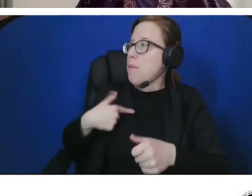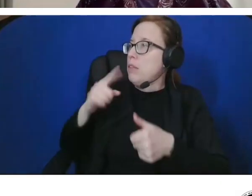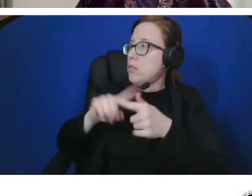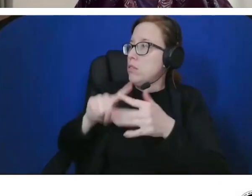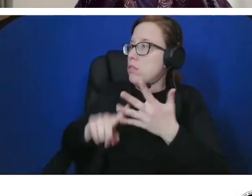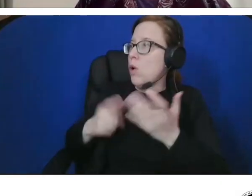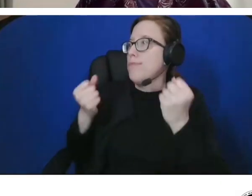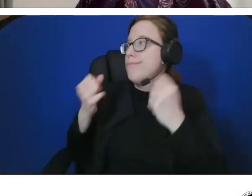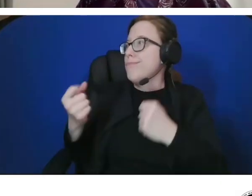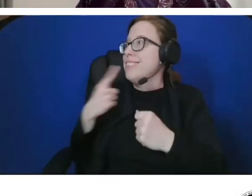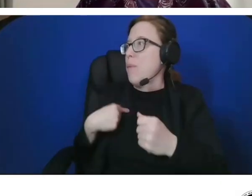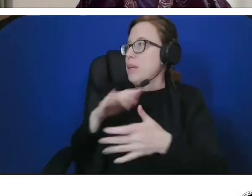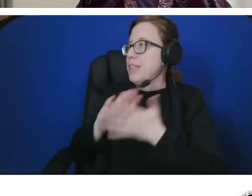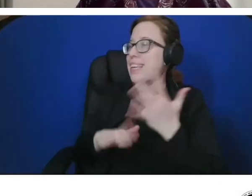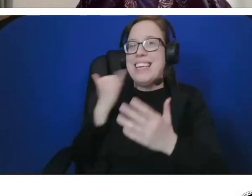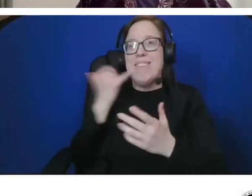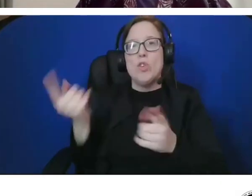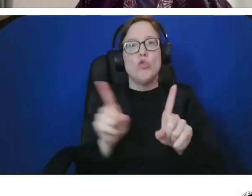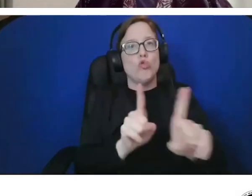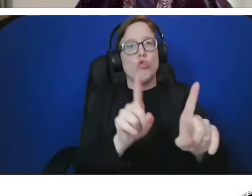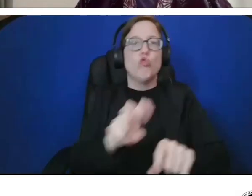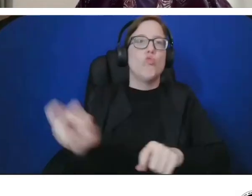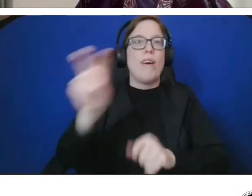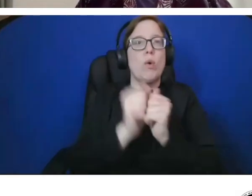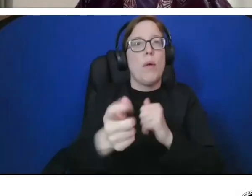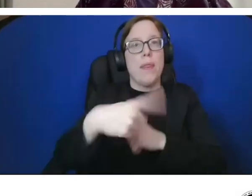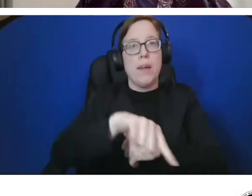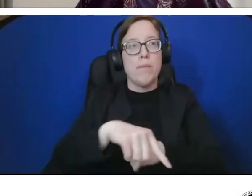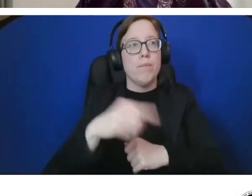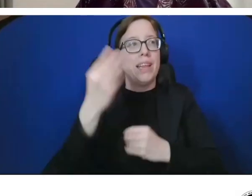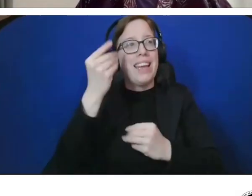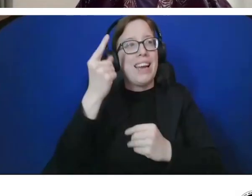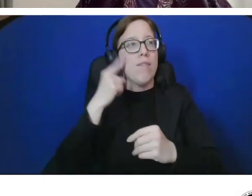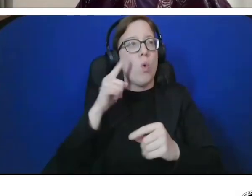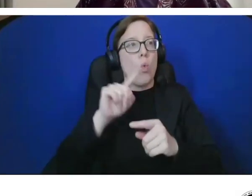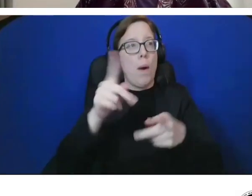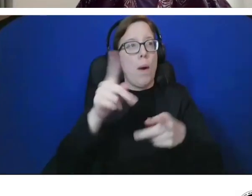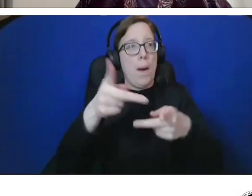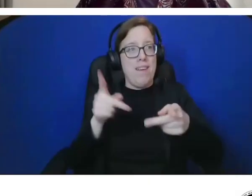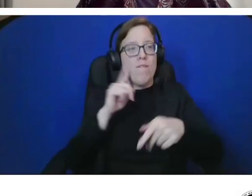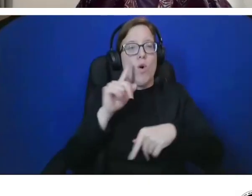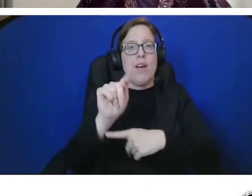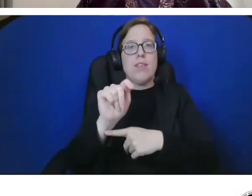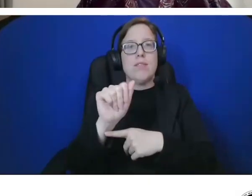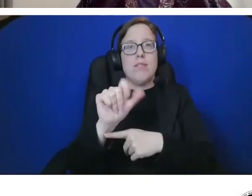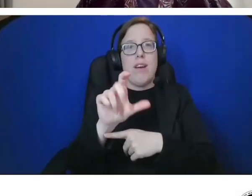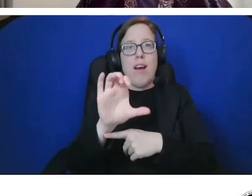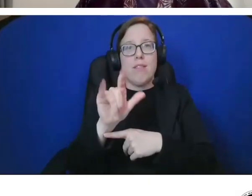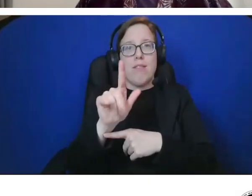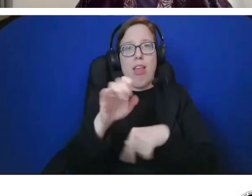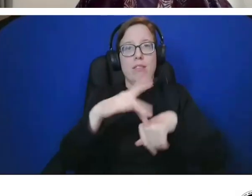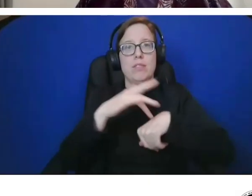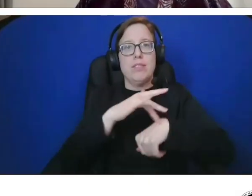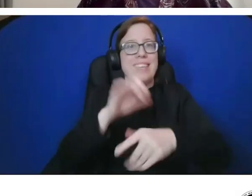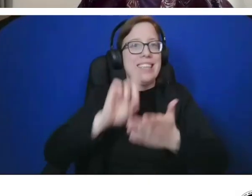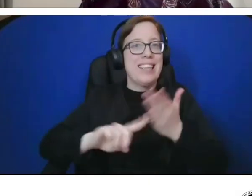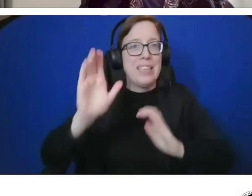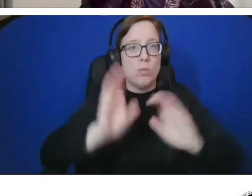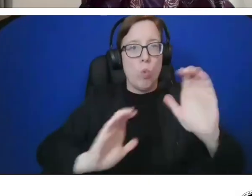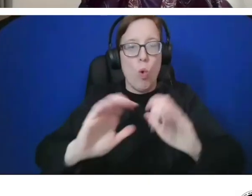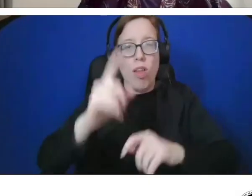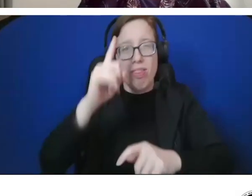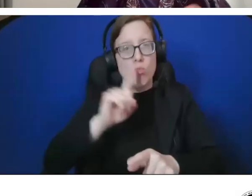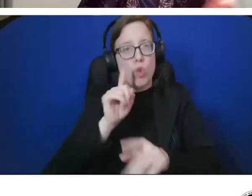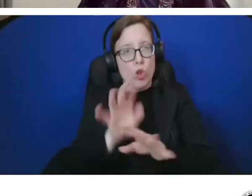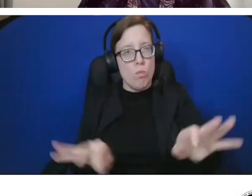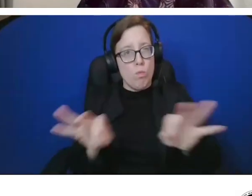descriptions if you're traveling with them. Consider positioning for tactile exploration then, and think